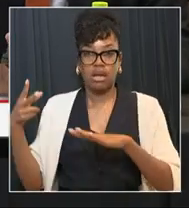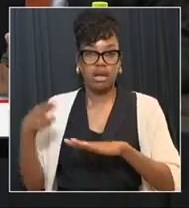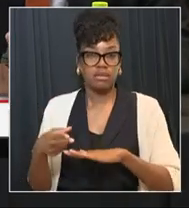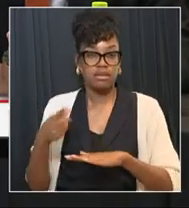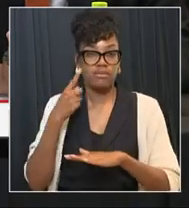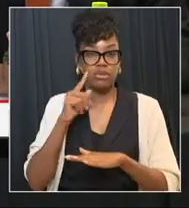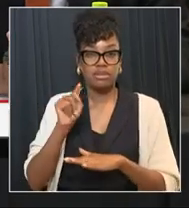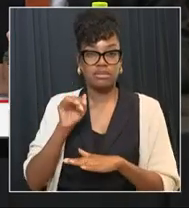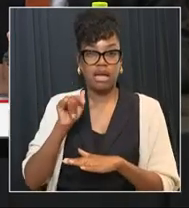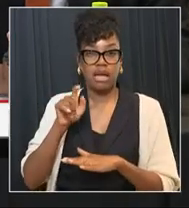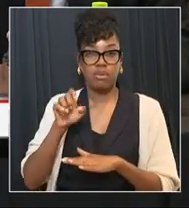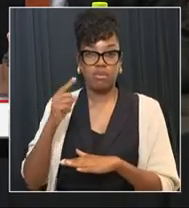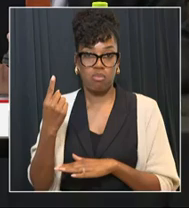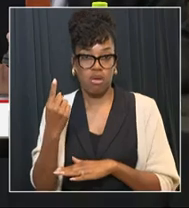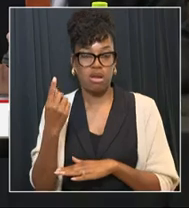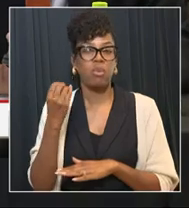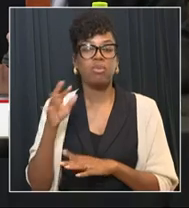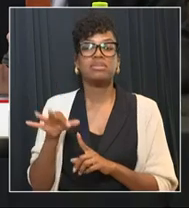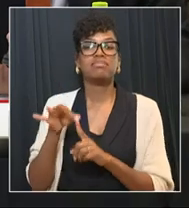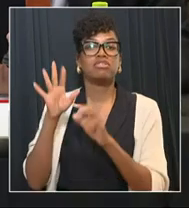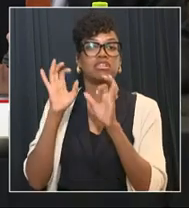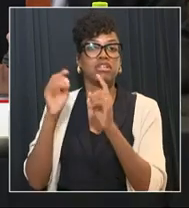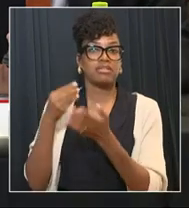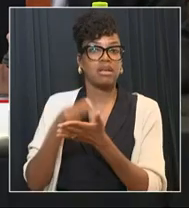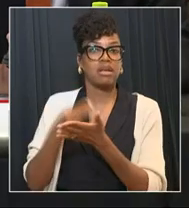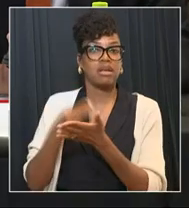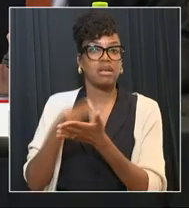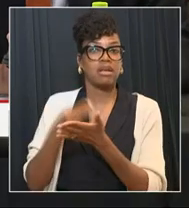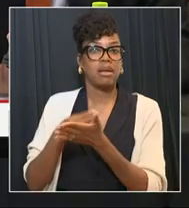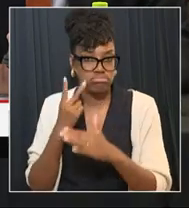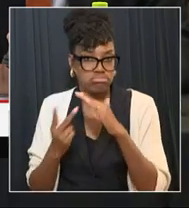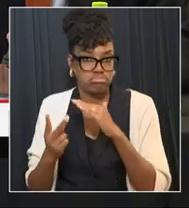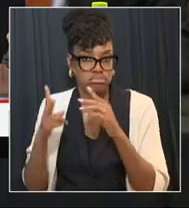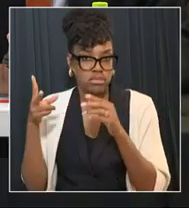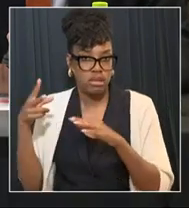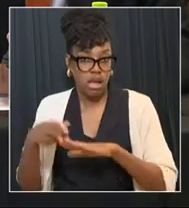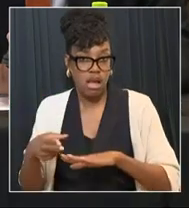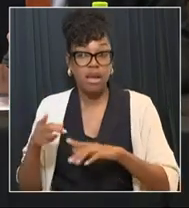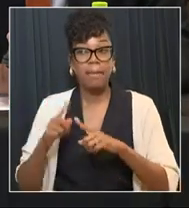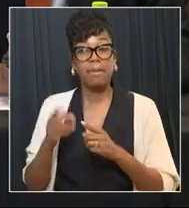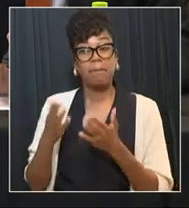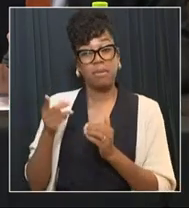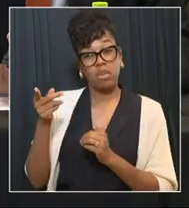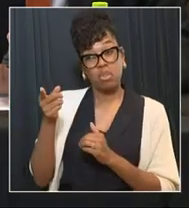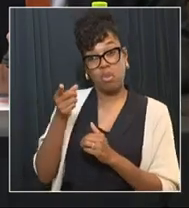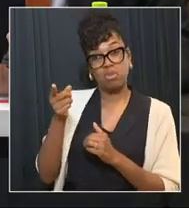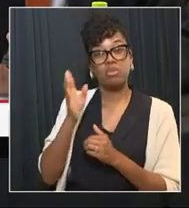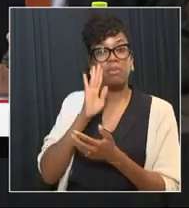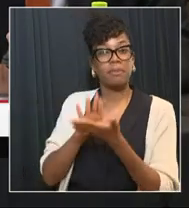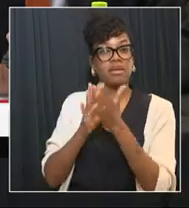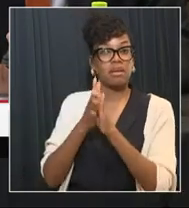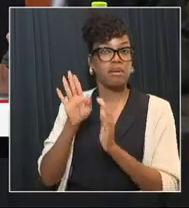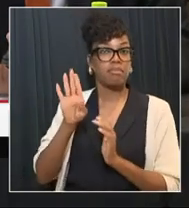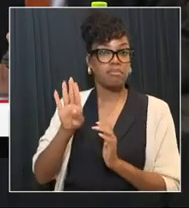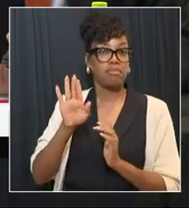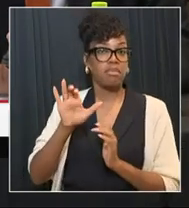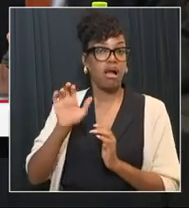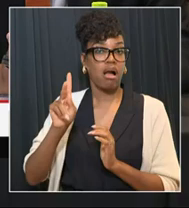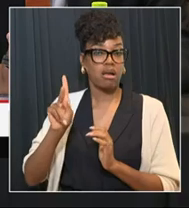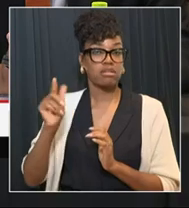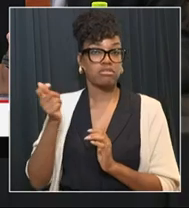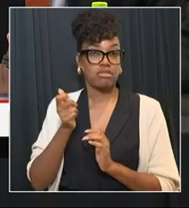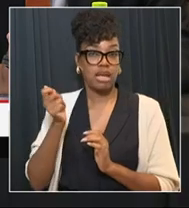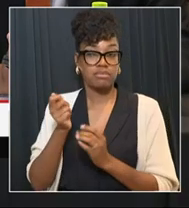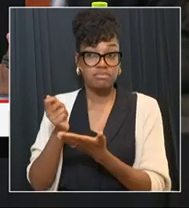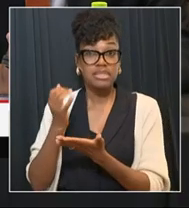education dollars, but we are understanding they're looking at converting those into block grants at the same amount, in which case we are